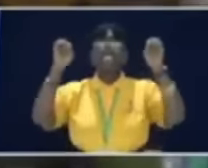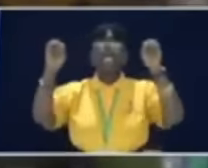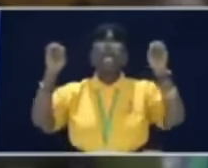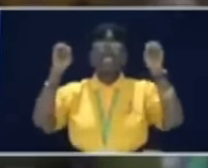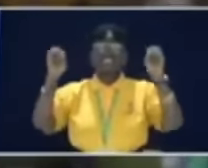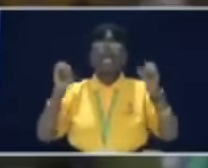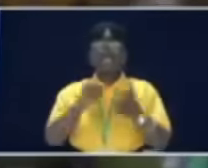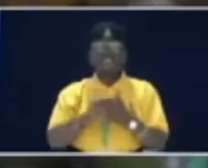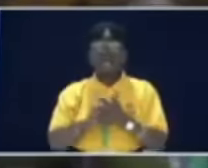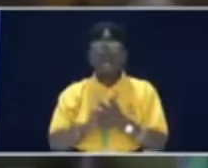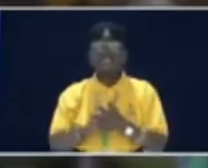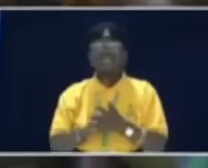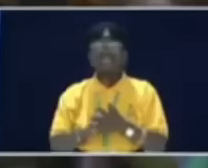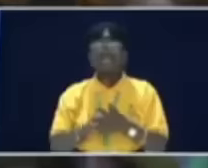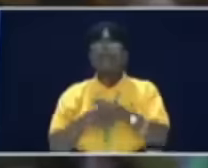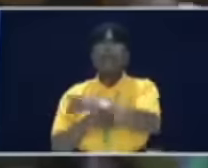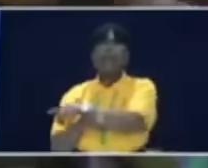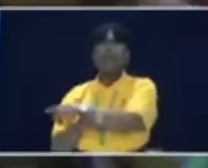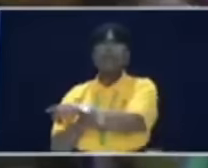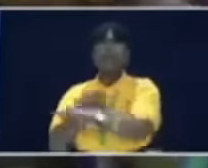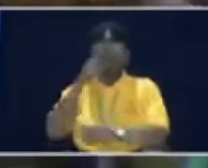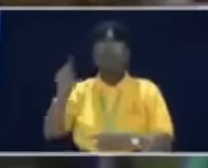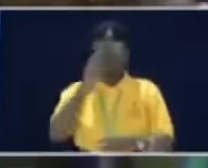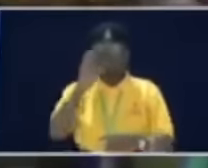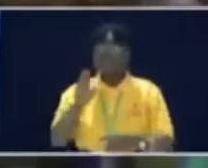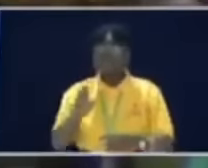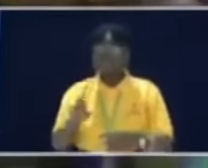that you must be as gentle as a